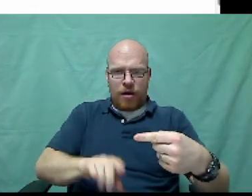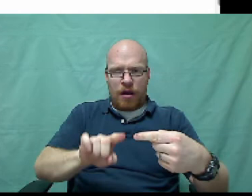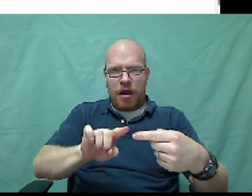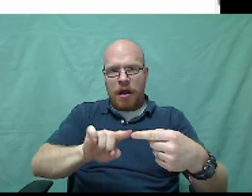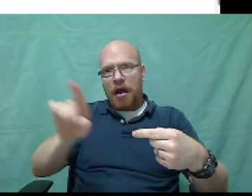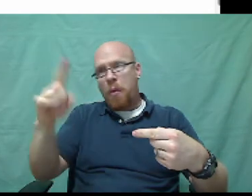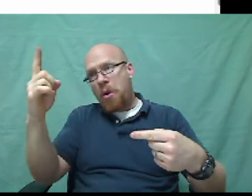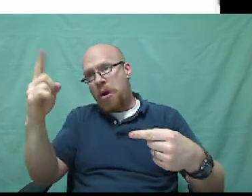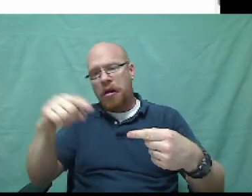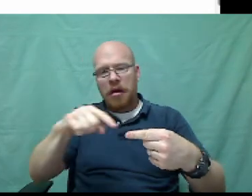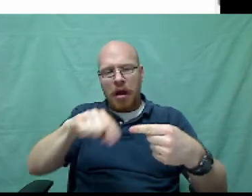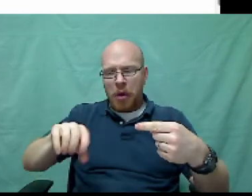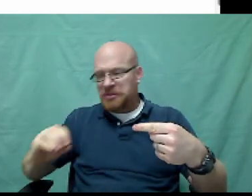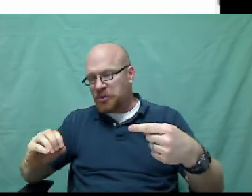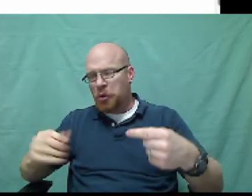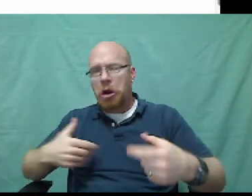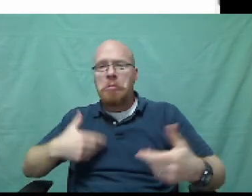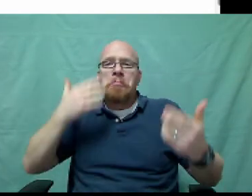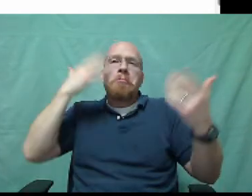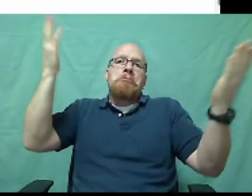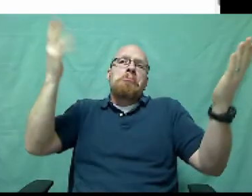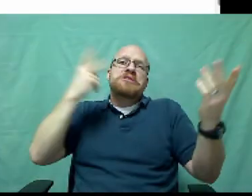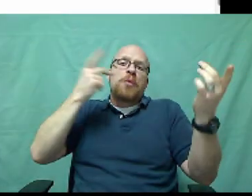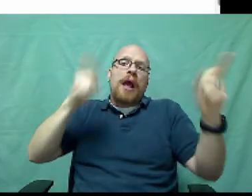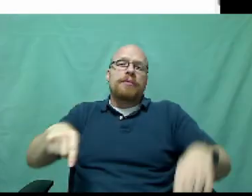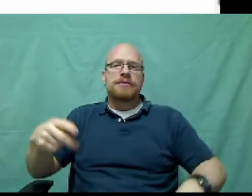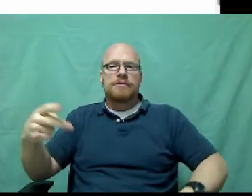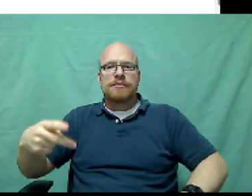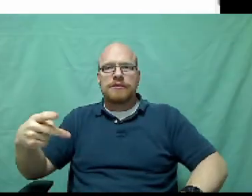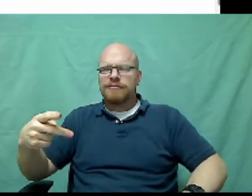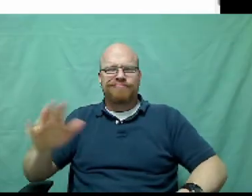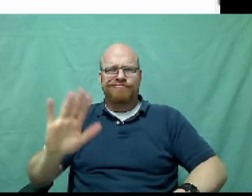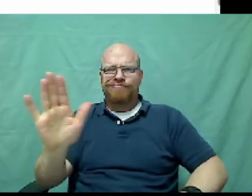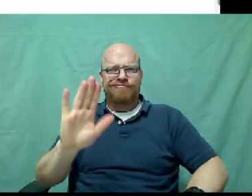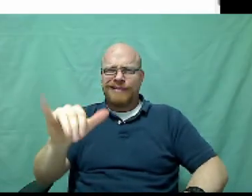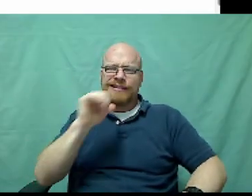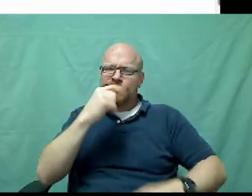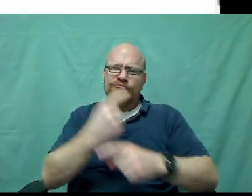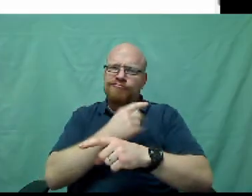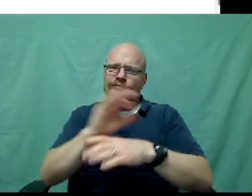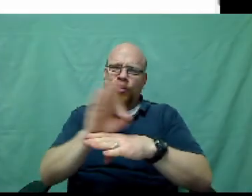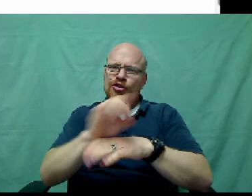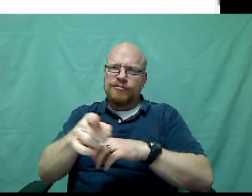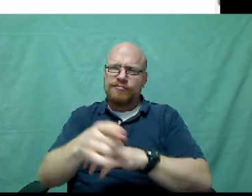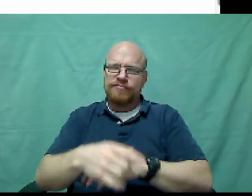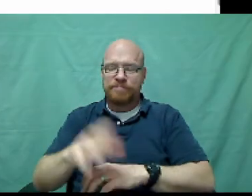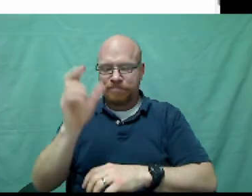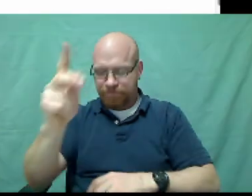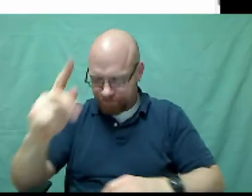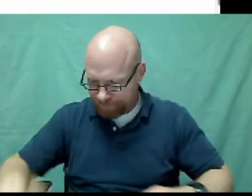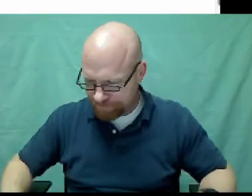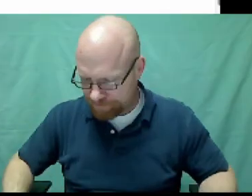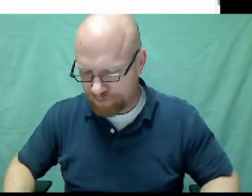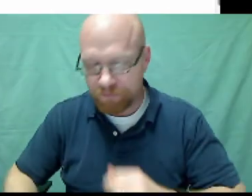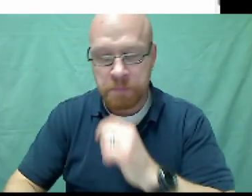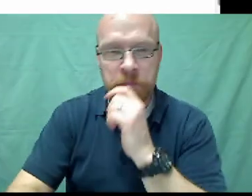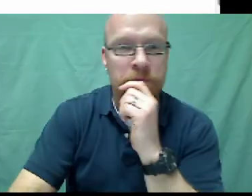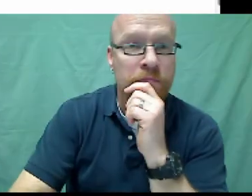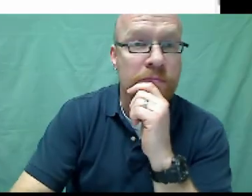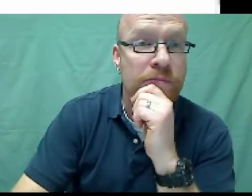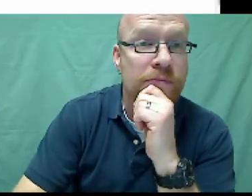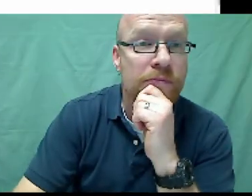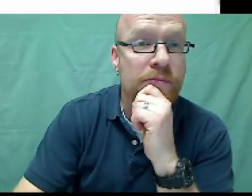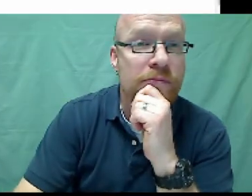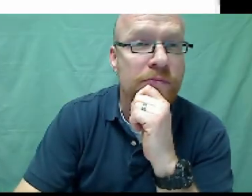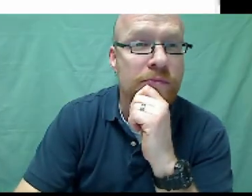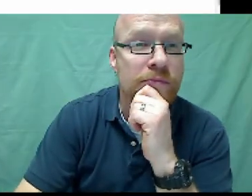it comes in, and then the two things come out, like, oh, we'll see what happens. Could be 1, could be 0. It doesn't work that way. That's not how functions